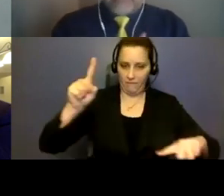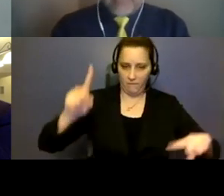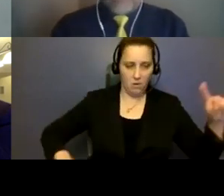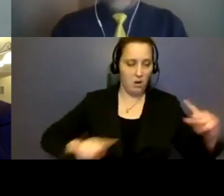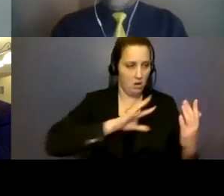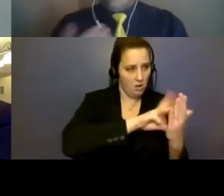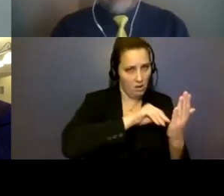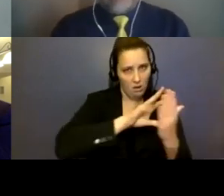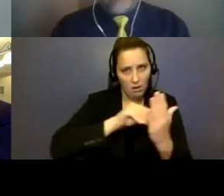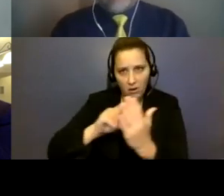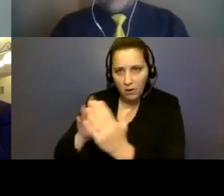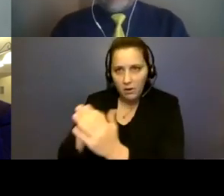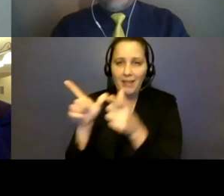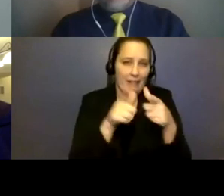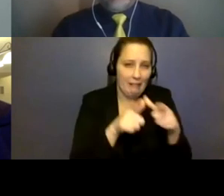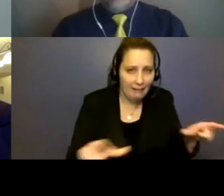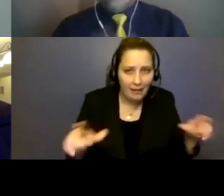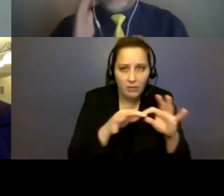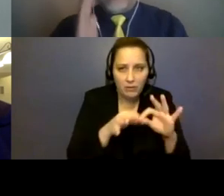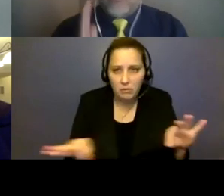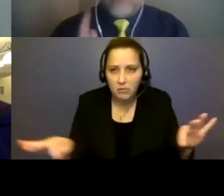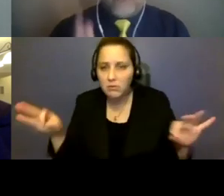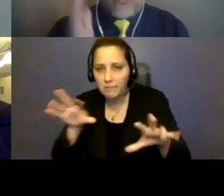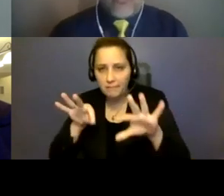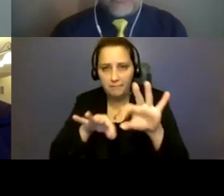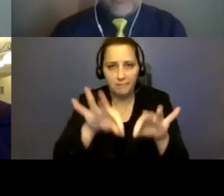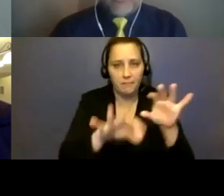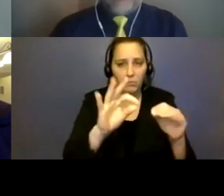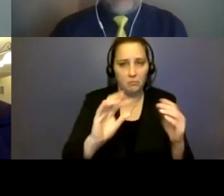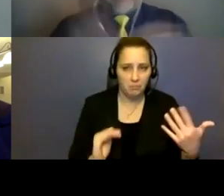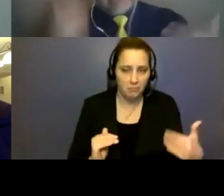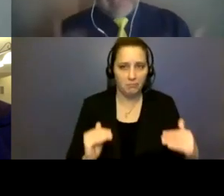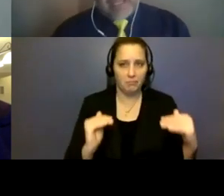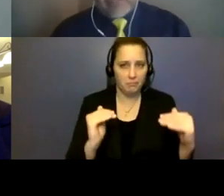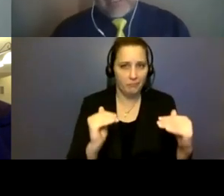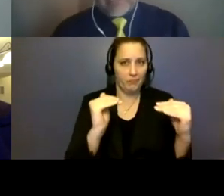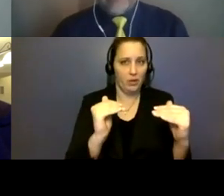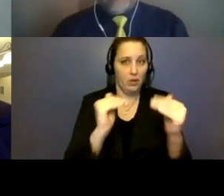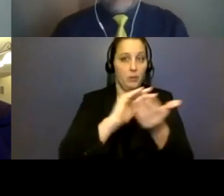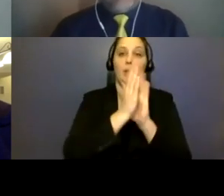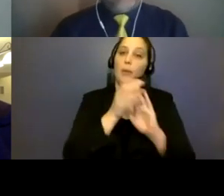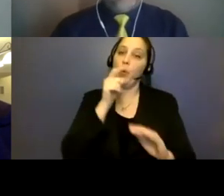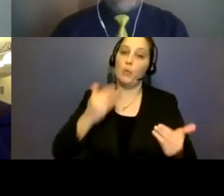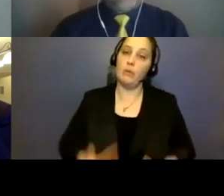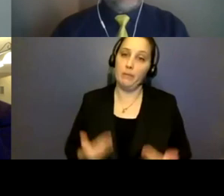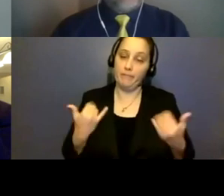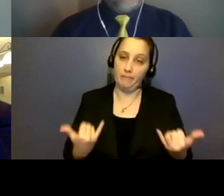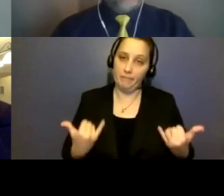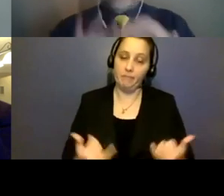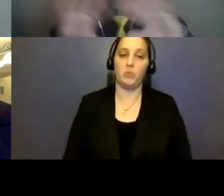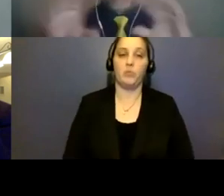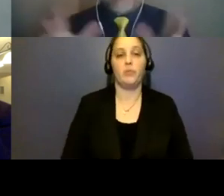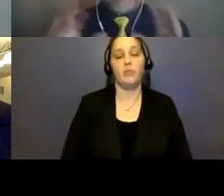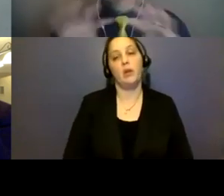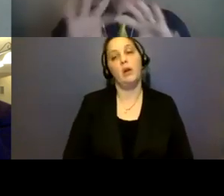Learning the language, learning the culture kind of helped me out move towards the person I am today. So